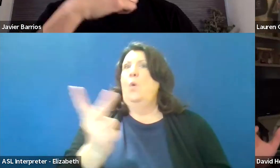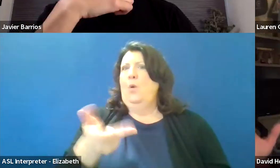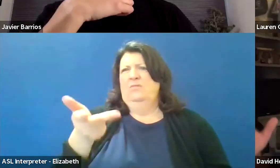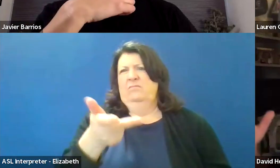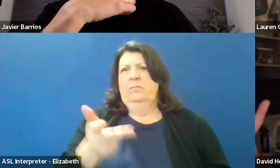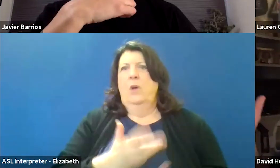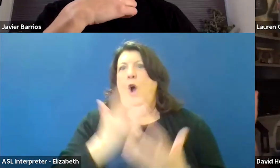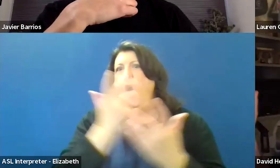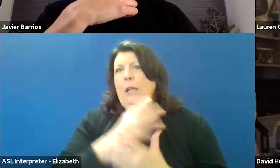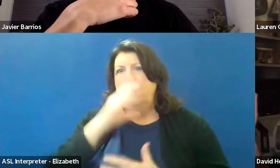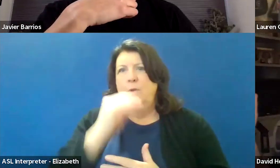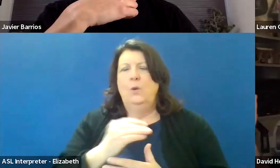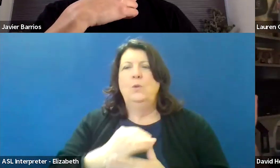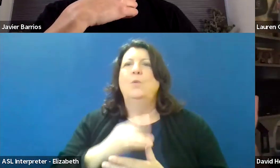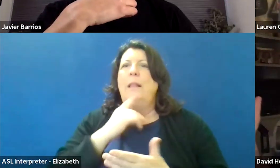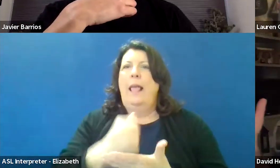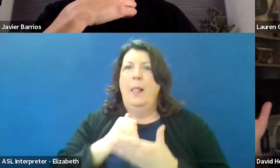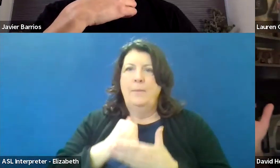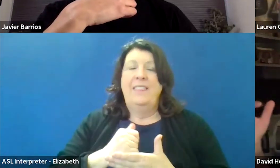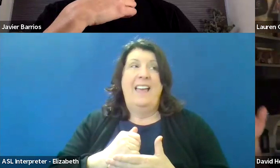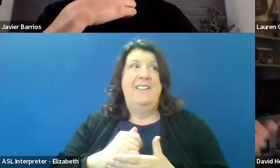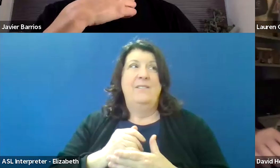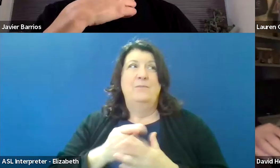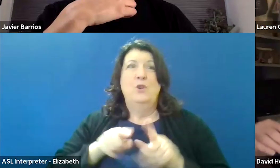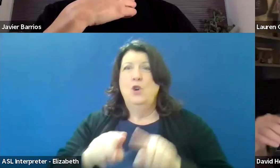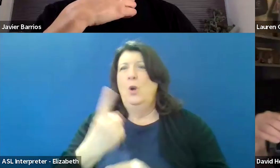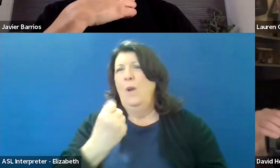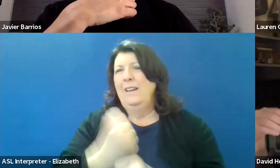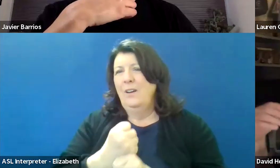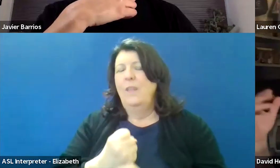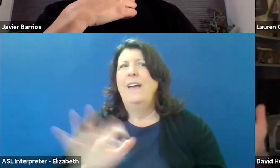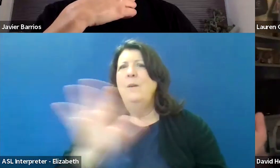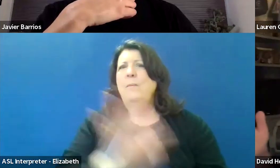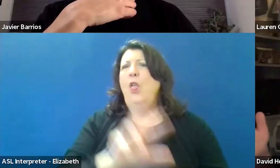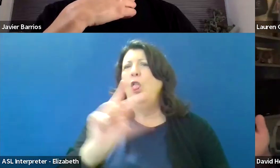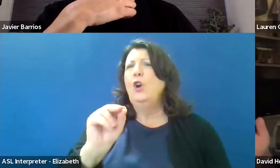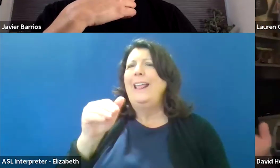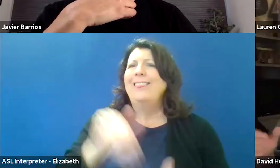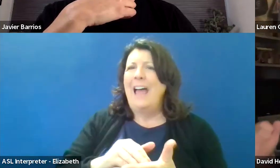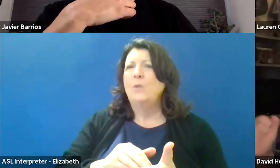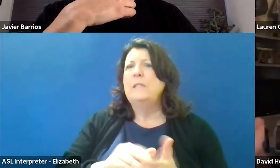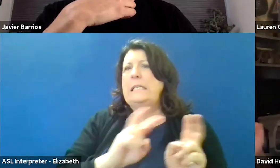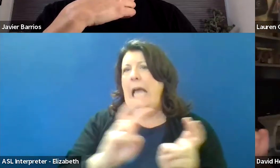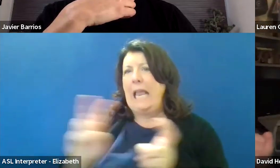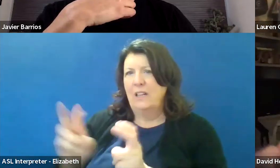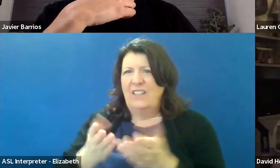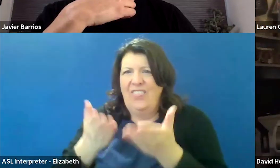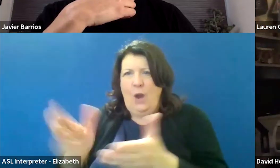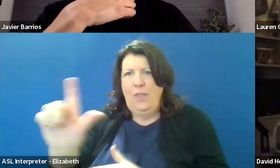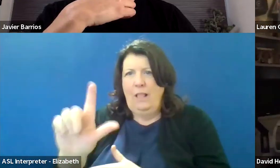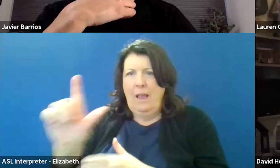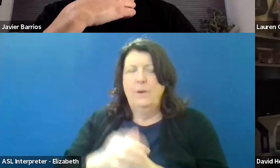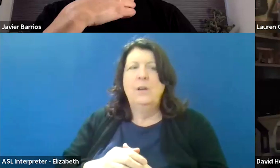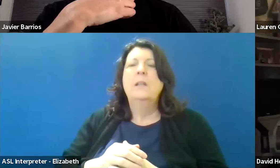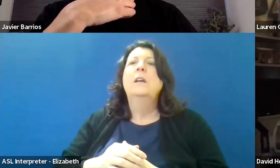year. Like, you know, they have 30,000 titles there and he just, everything from, you know, like the names I just mentioned to more obscure directors. And then